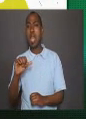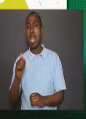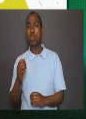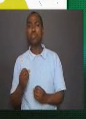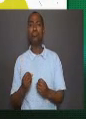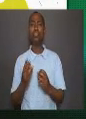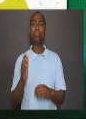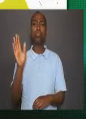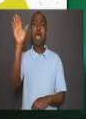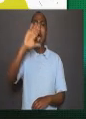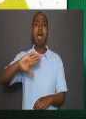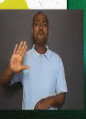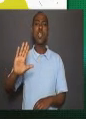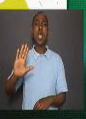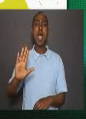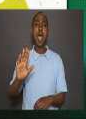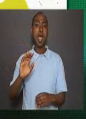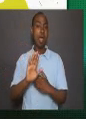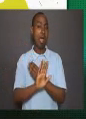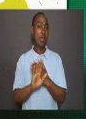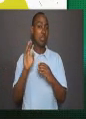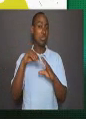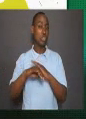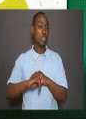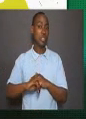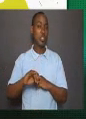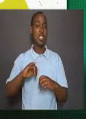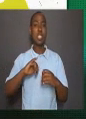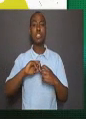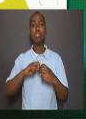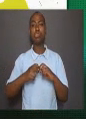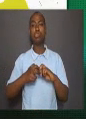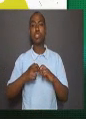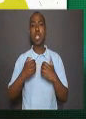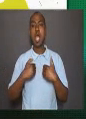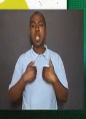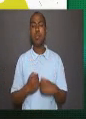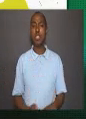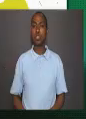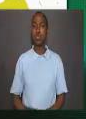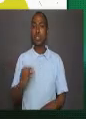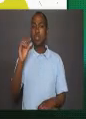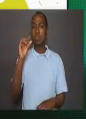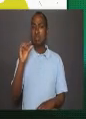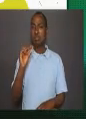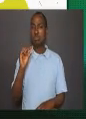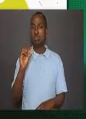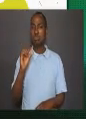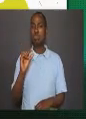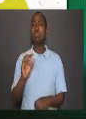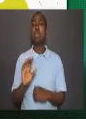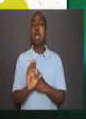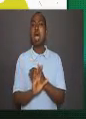Africa face the same problems, and in some countries, the spread of